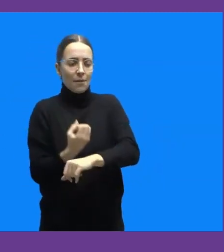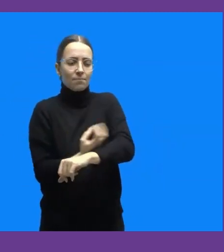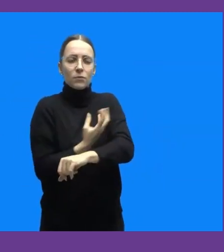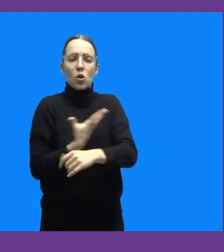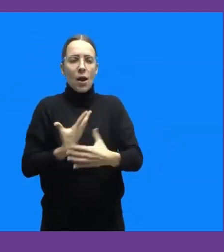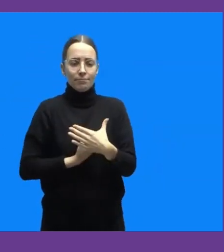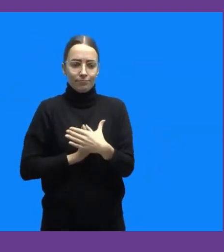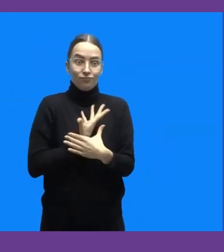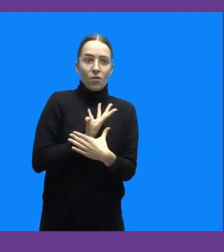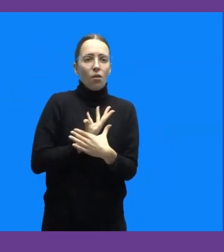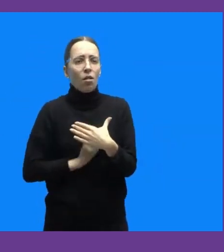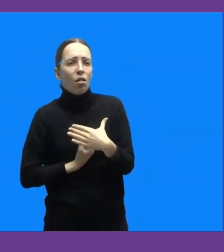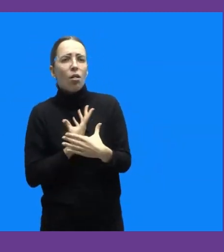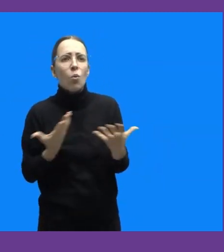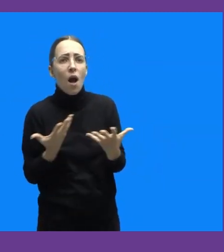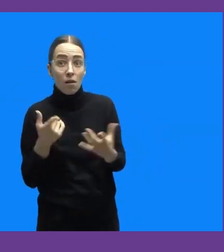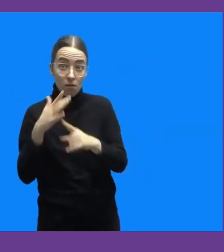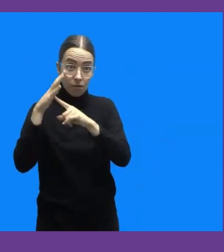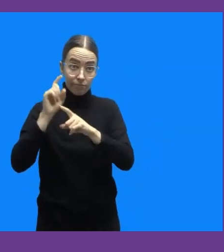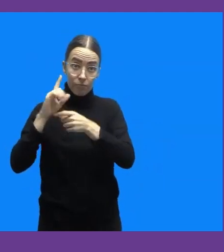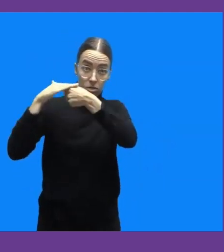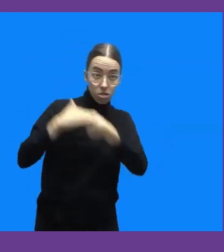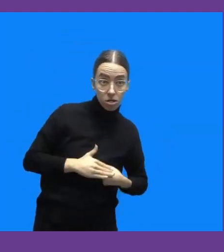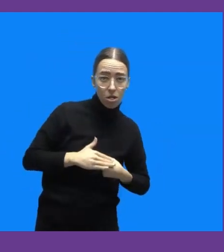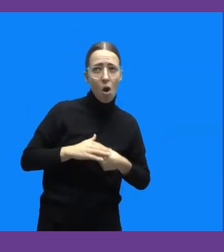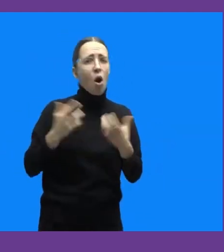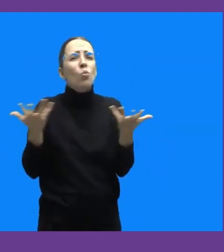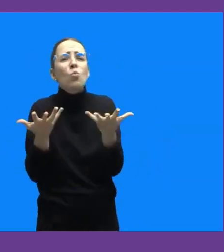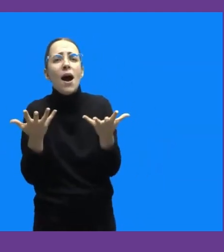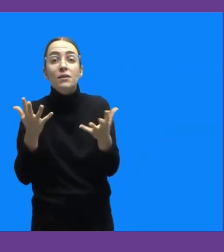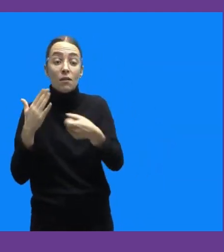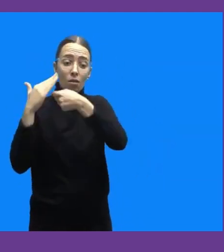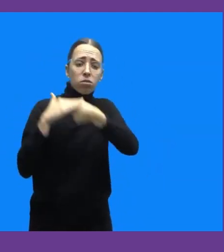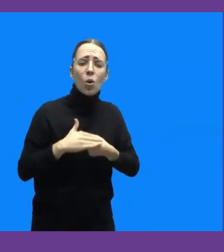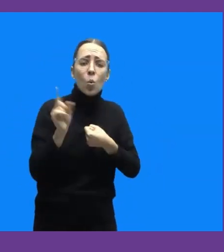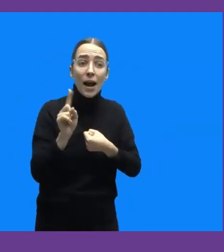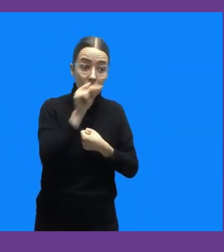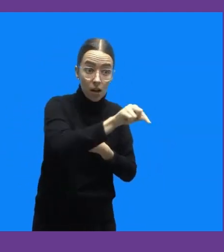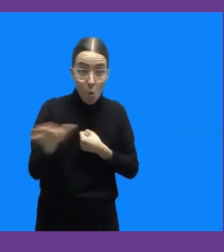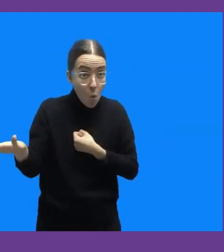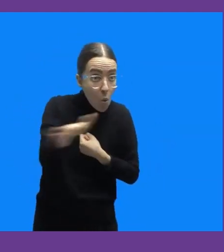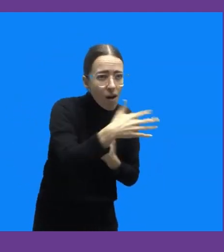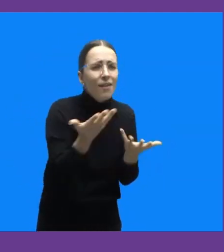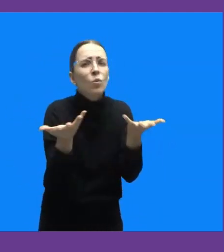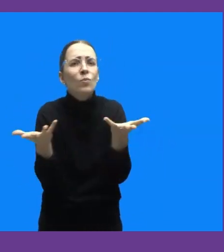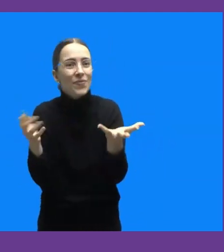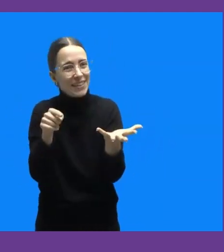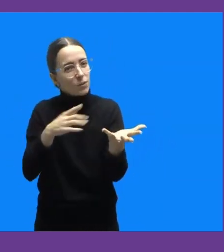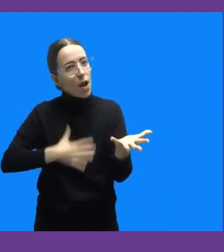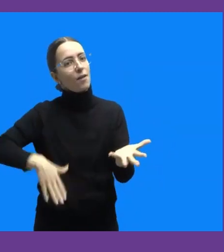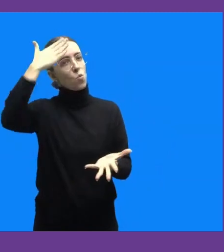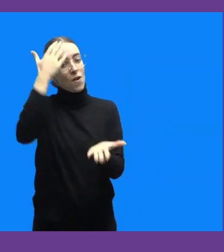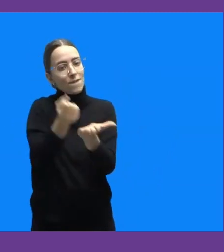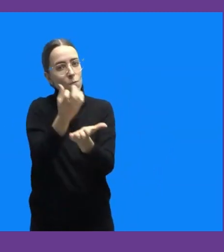areas, what is happening to people. So I think it's very important for universities to have really